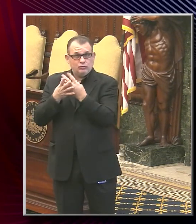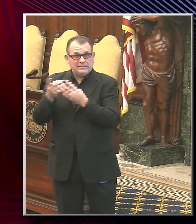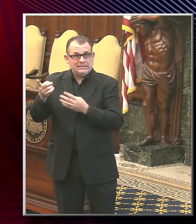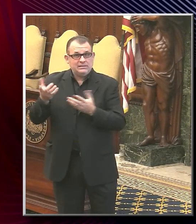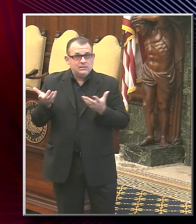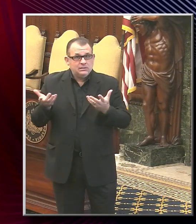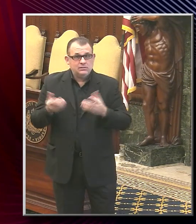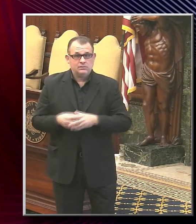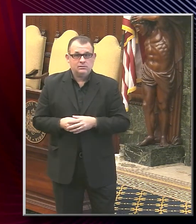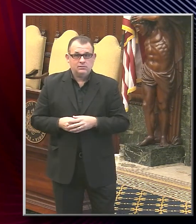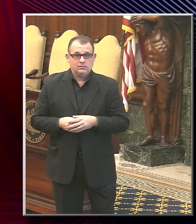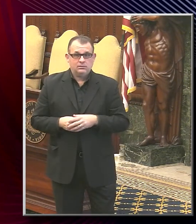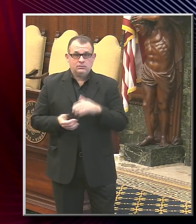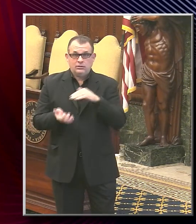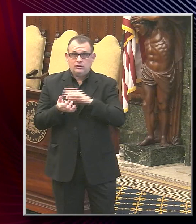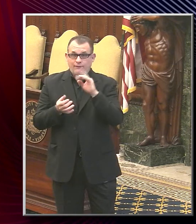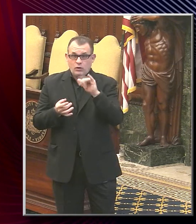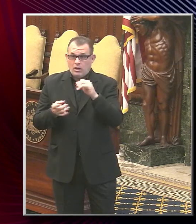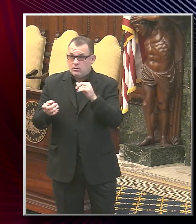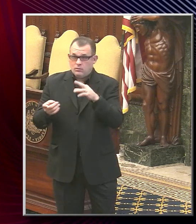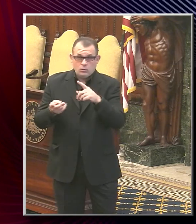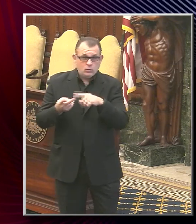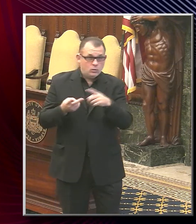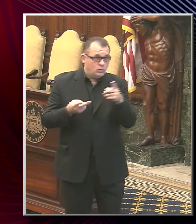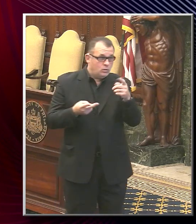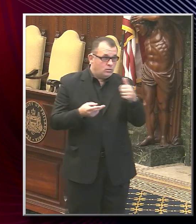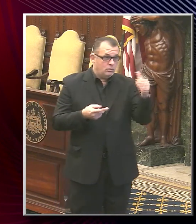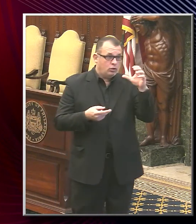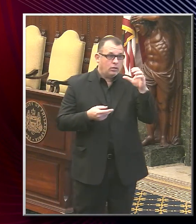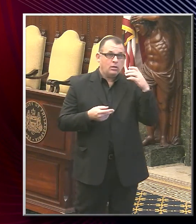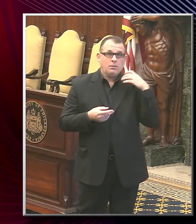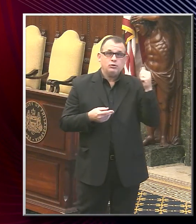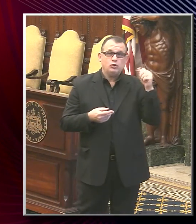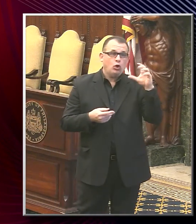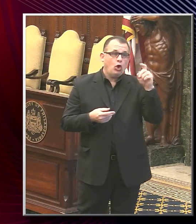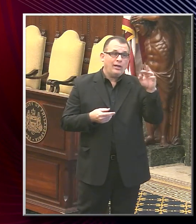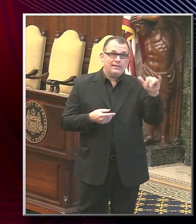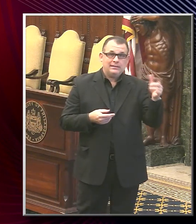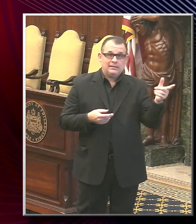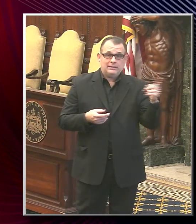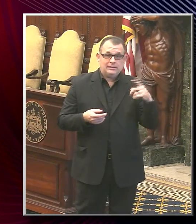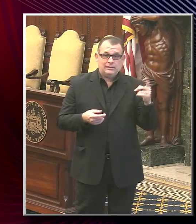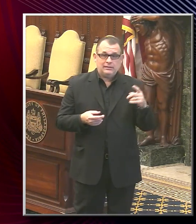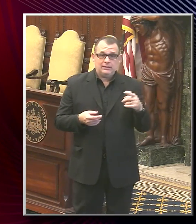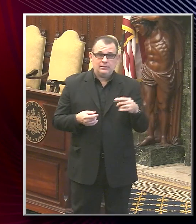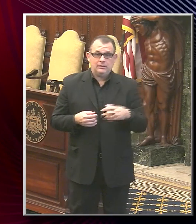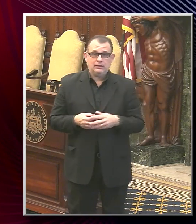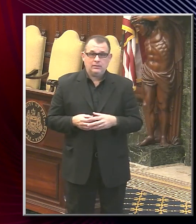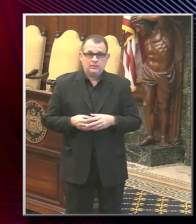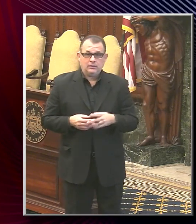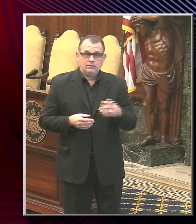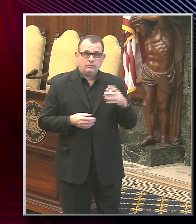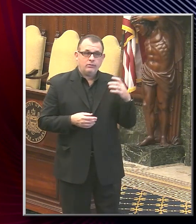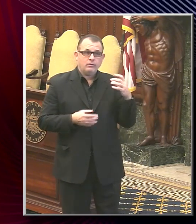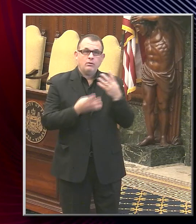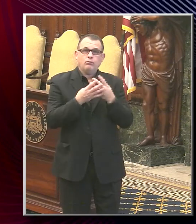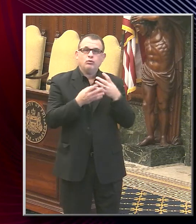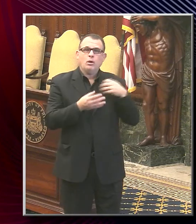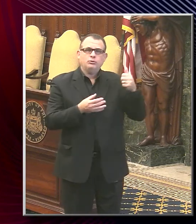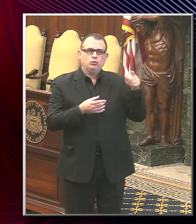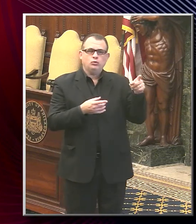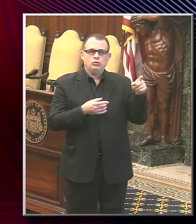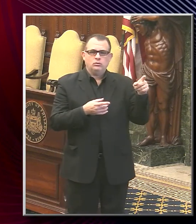Dr. Farley, tomorrow, I'm not sure who wants to answer. Good afternoon again. We are exploring that